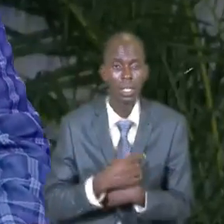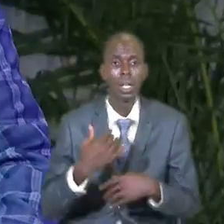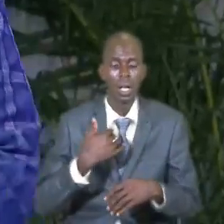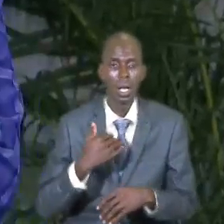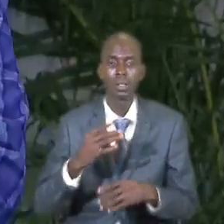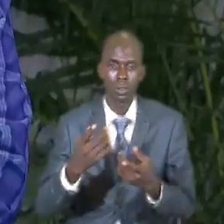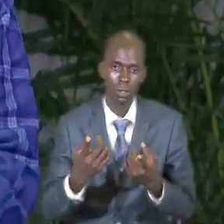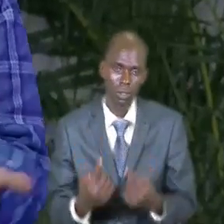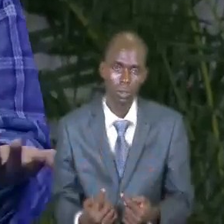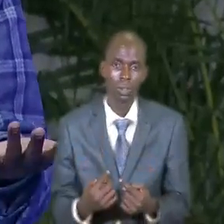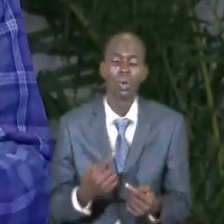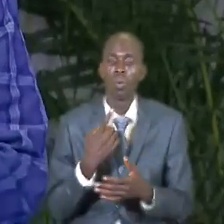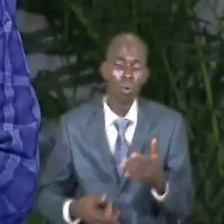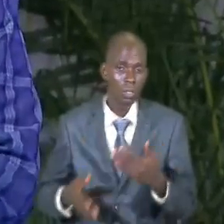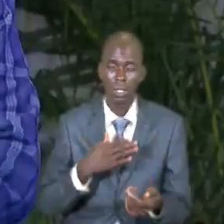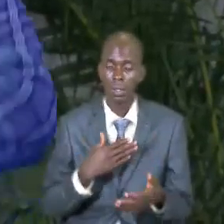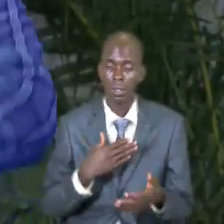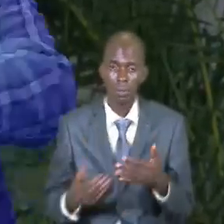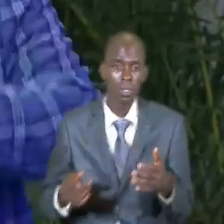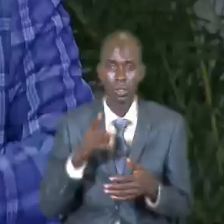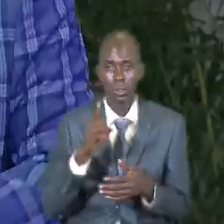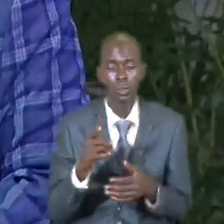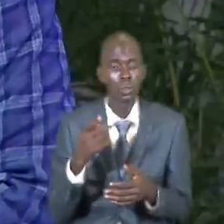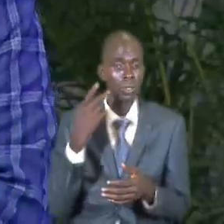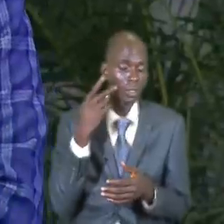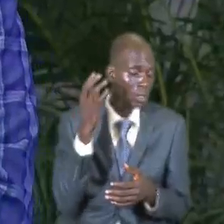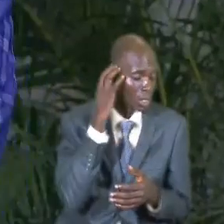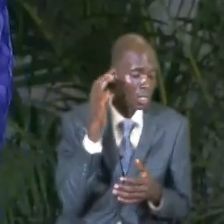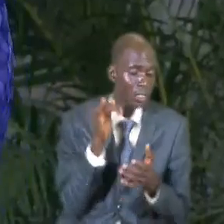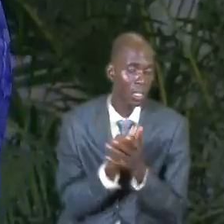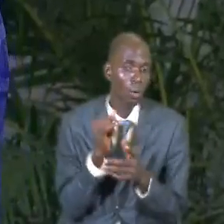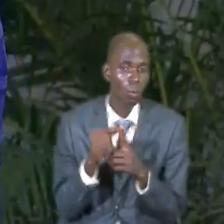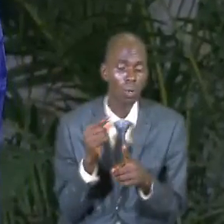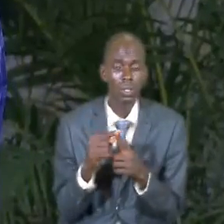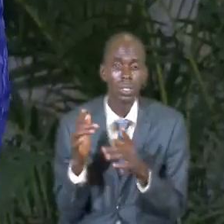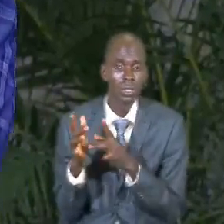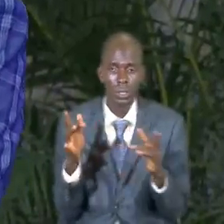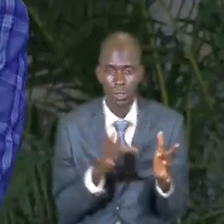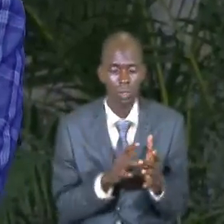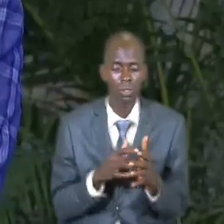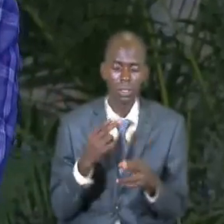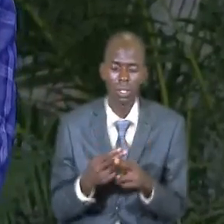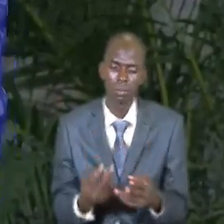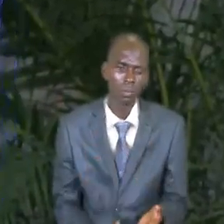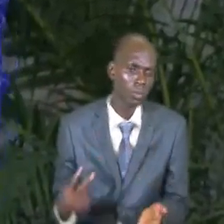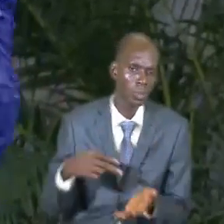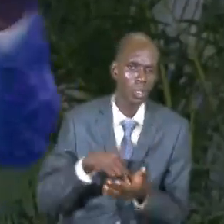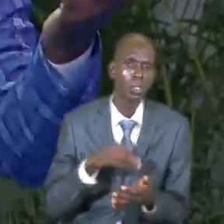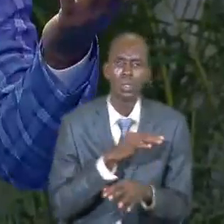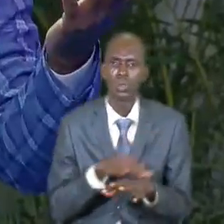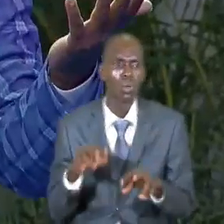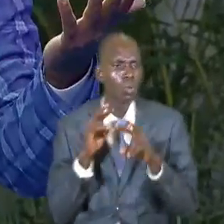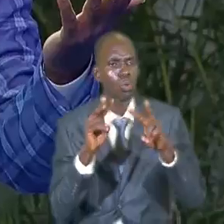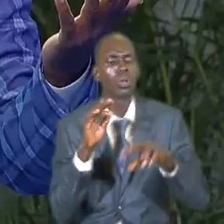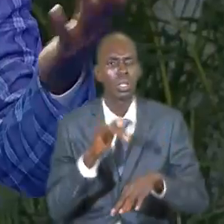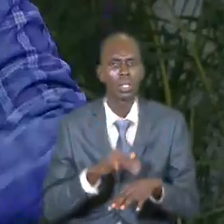that Jesus says, arise now, you don't look at yourself, look at your past, look at the 38 years, look at the fact